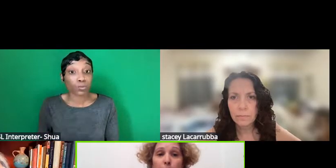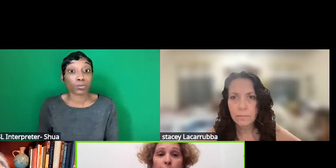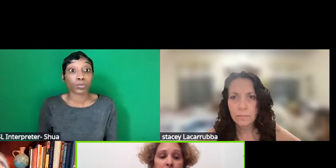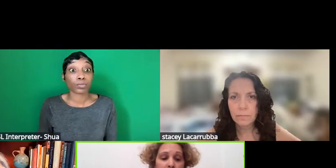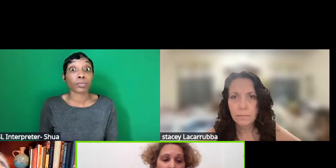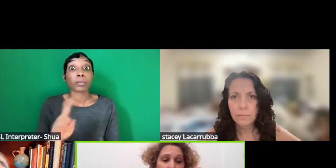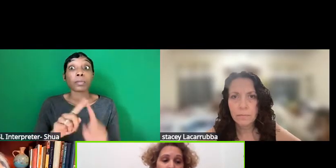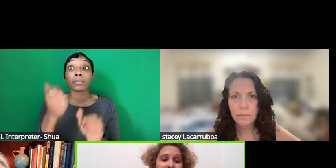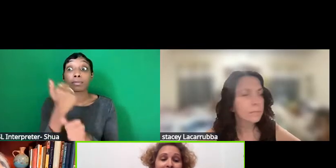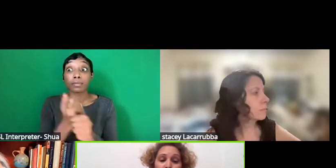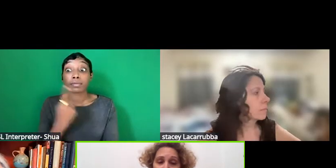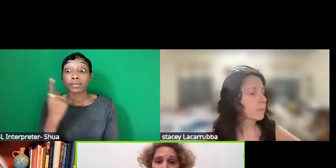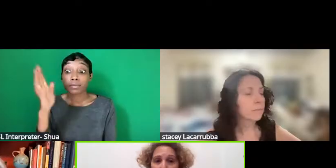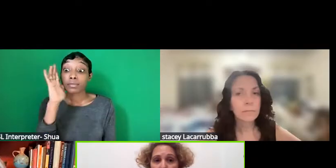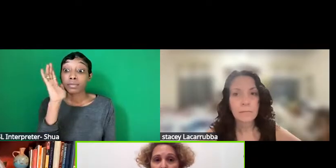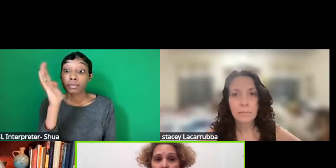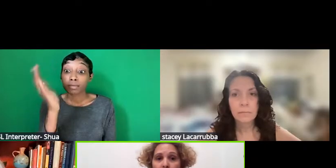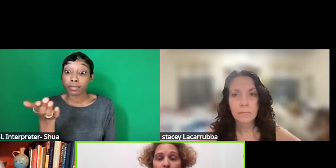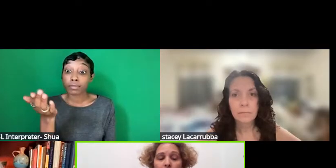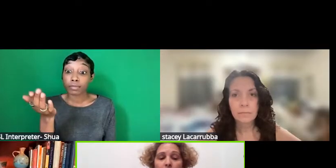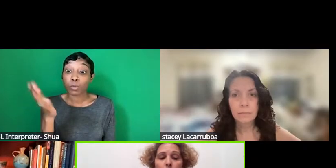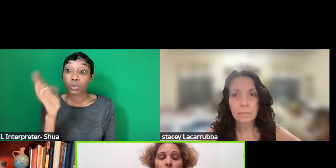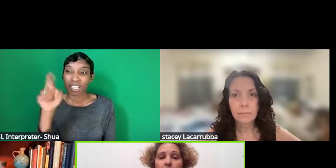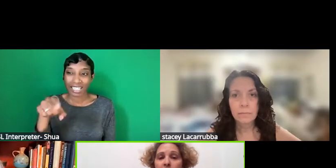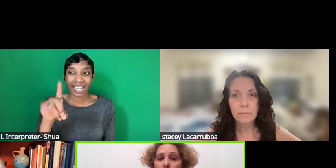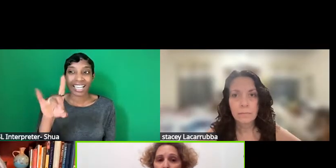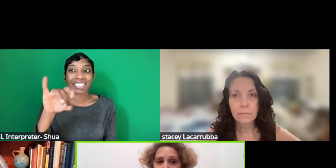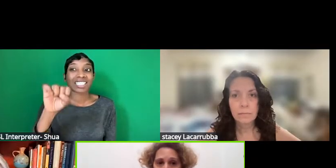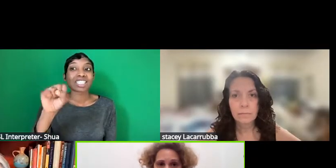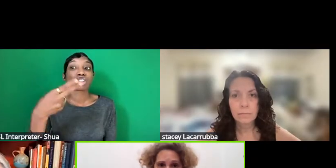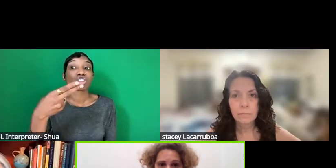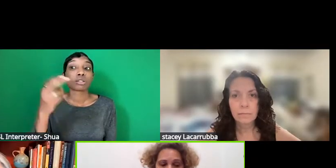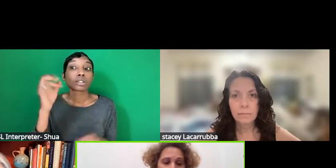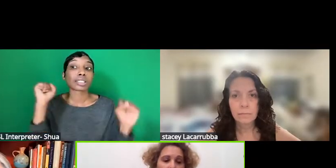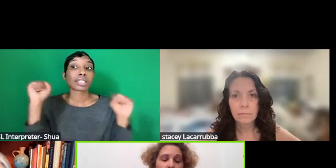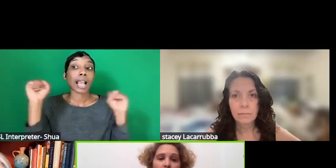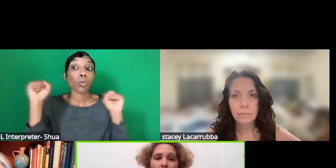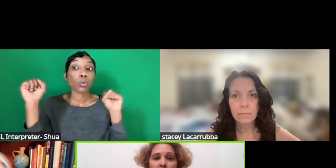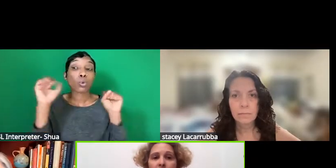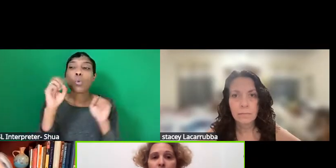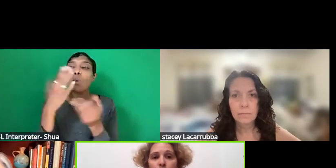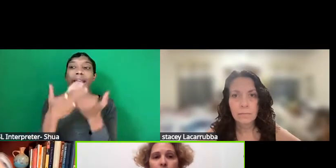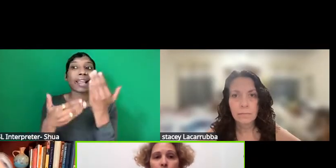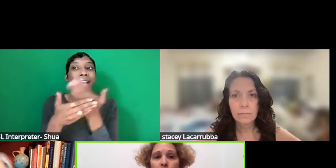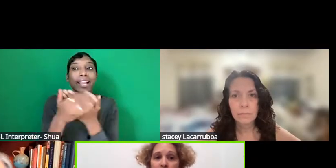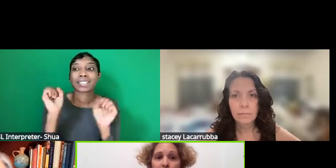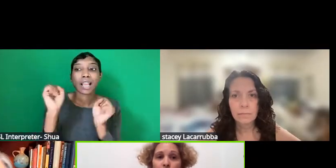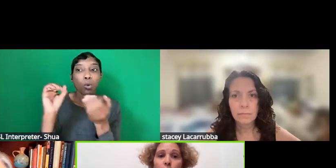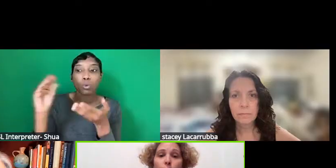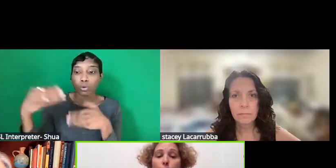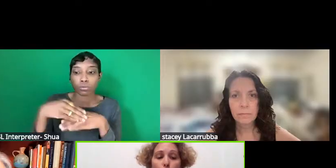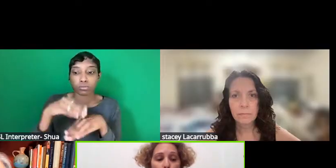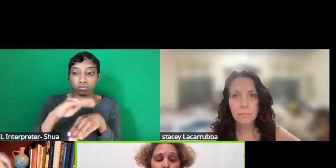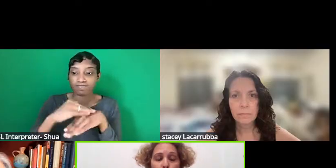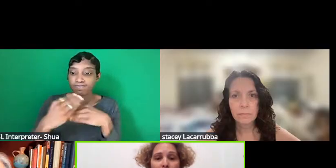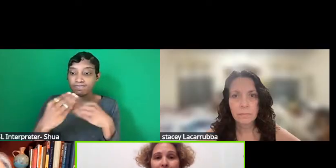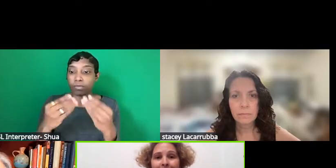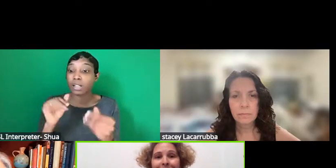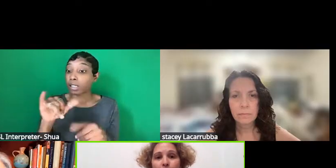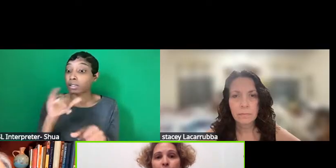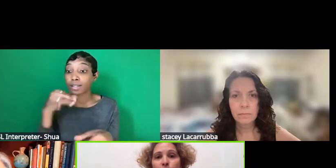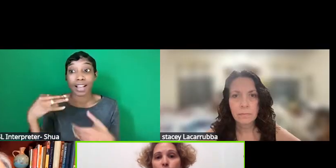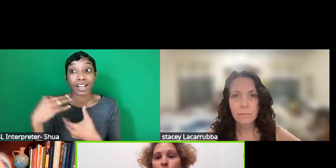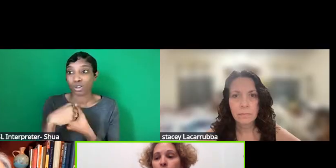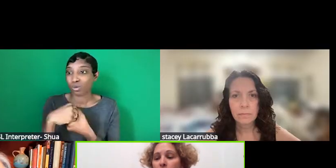everybody today will need a dish towel or a hand towel of some kind. That's not included in our kits. Also